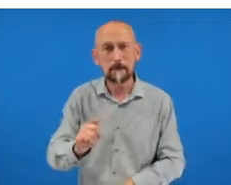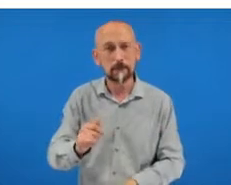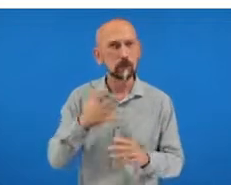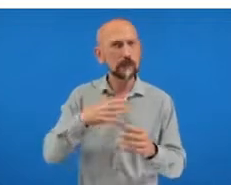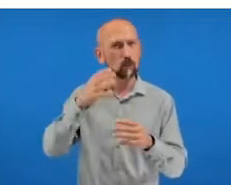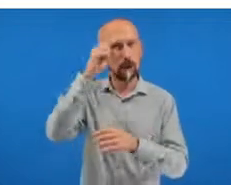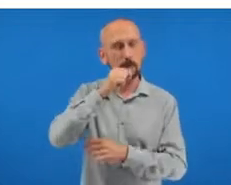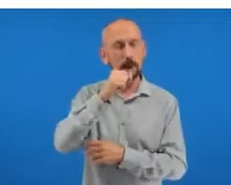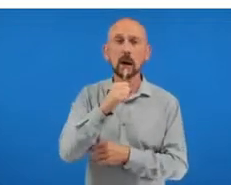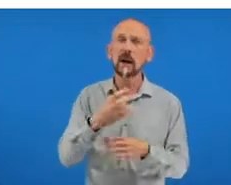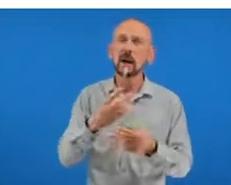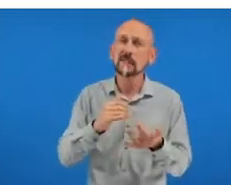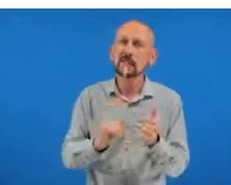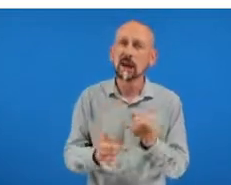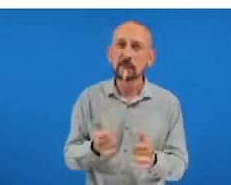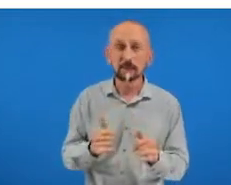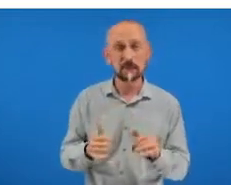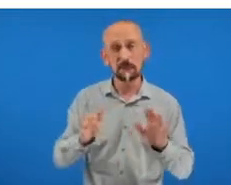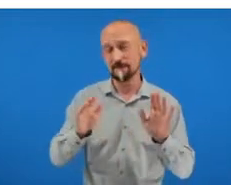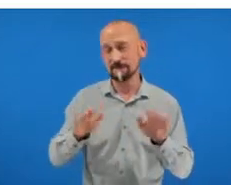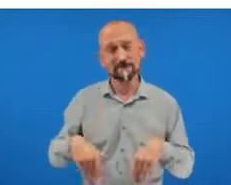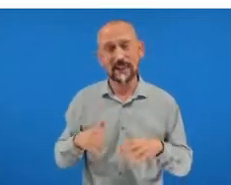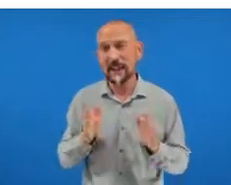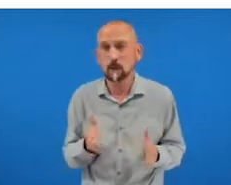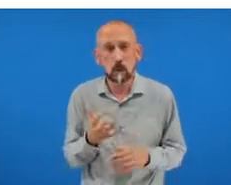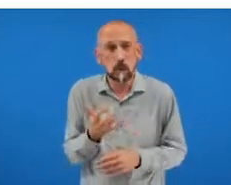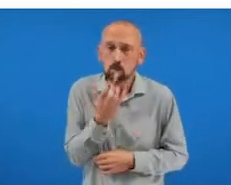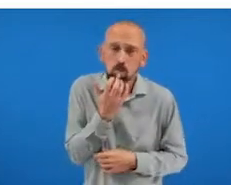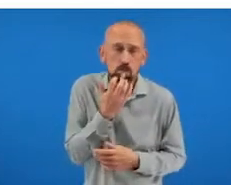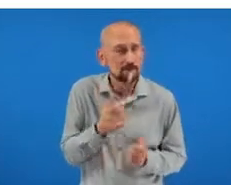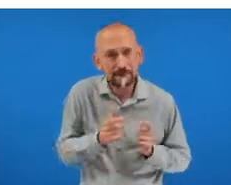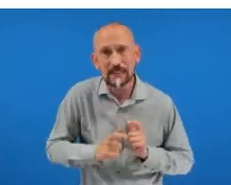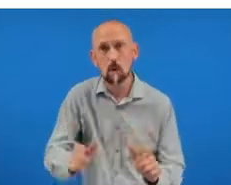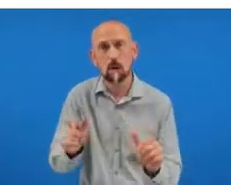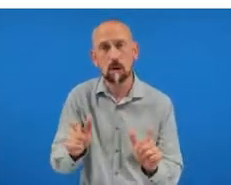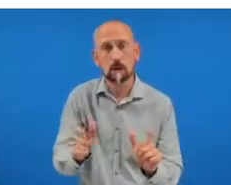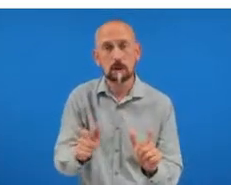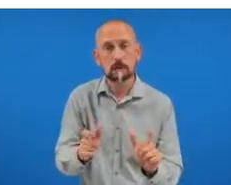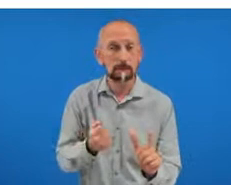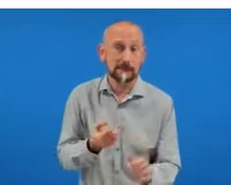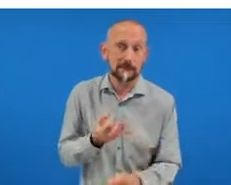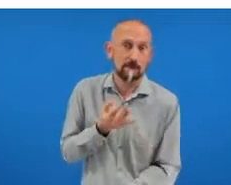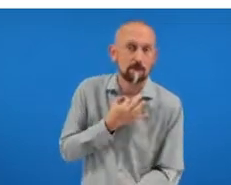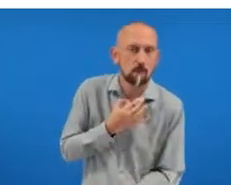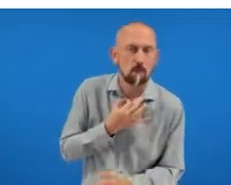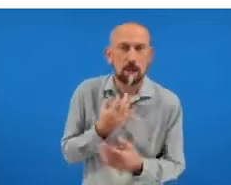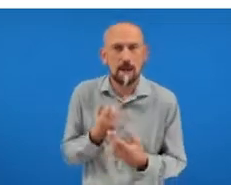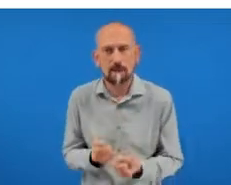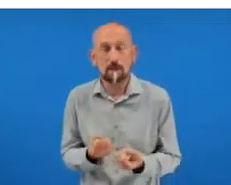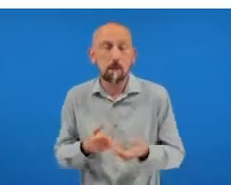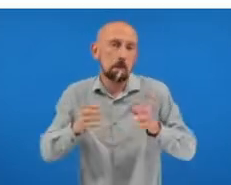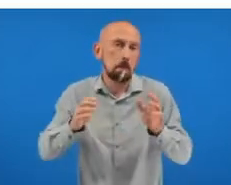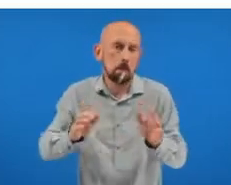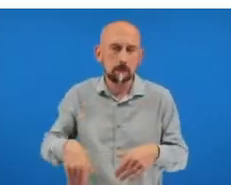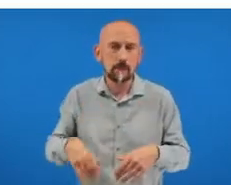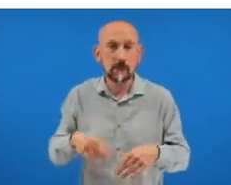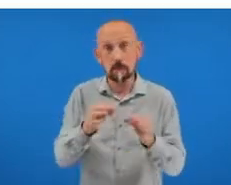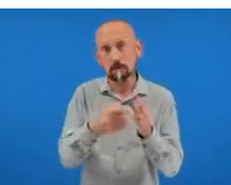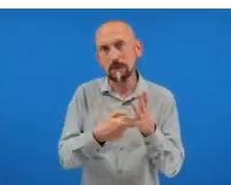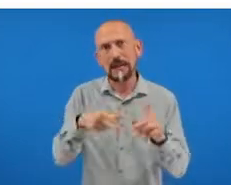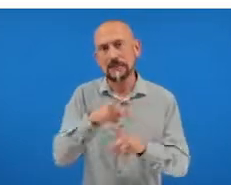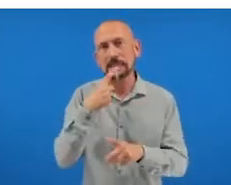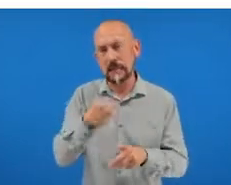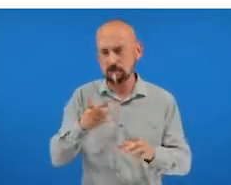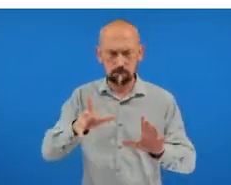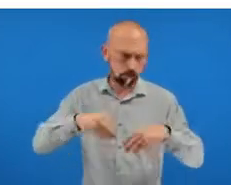we do just have to get on with it, and being vulnerable about it, and like Brad said, owning it. I think that's a very good way of dealing with it.